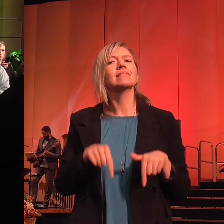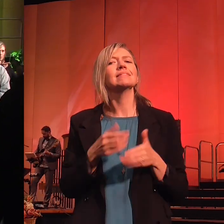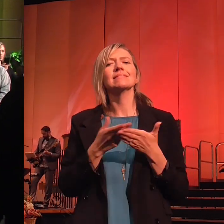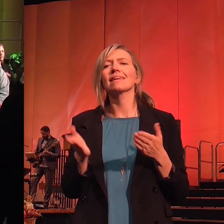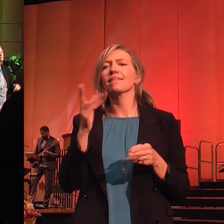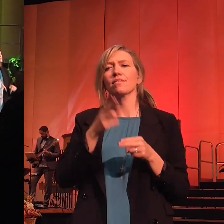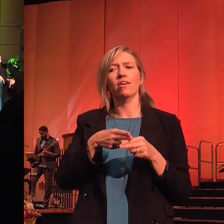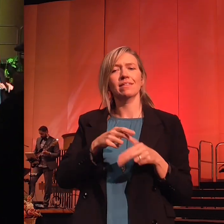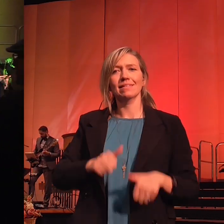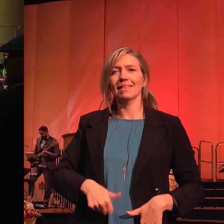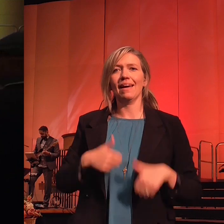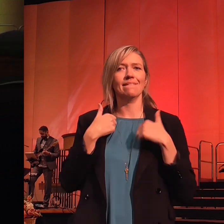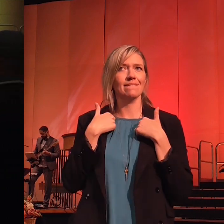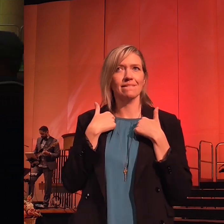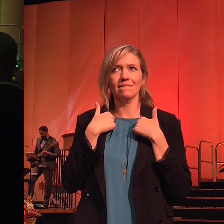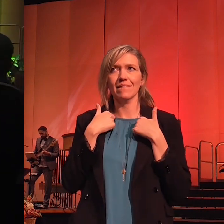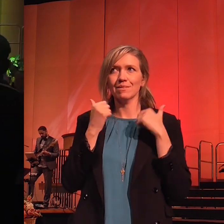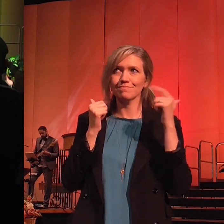It is this thing called life.